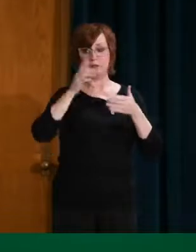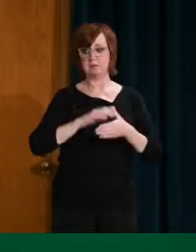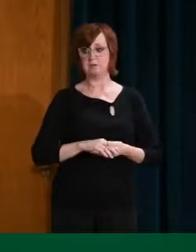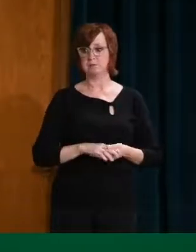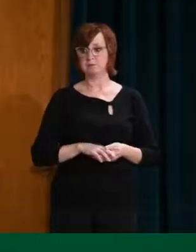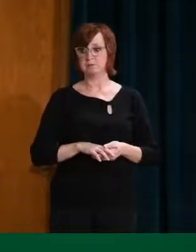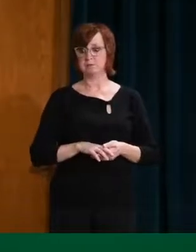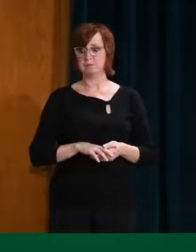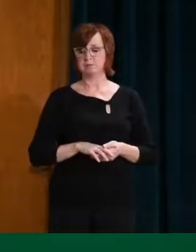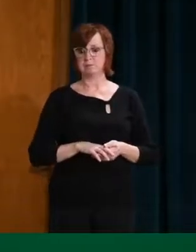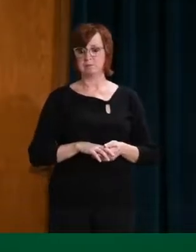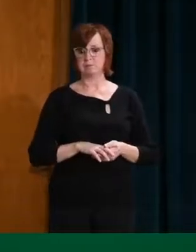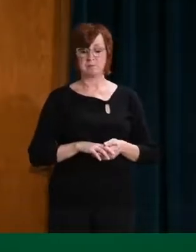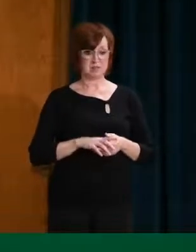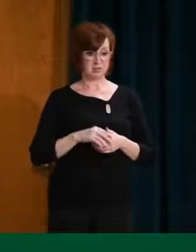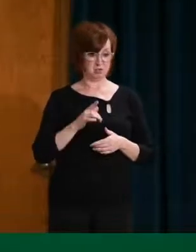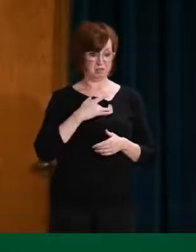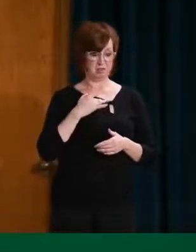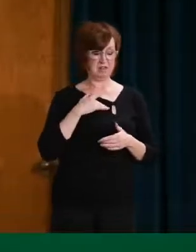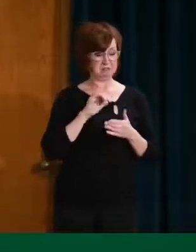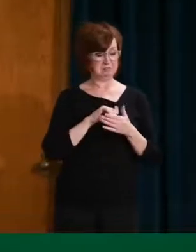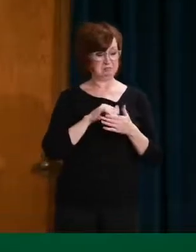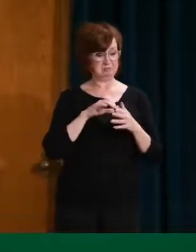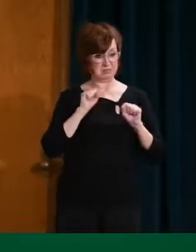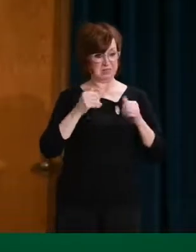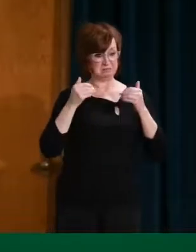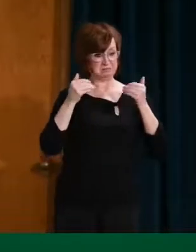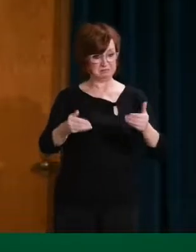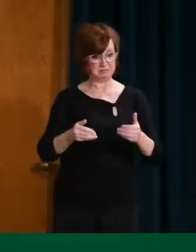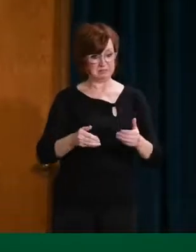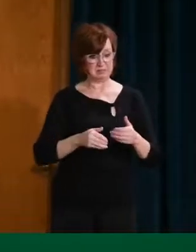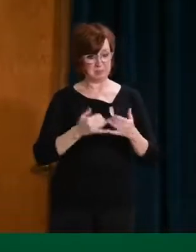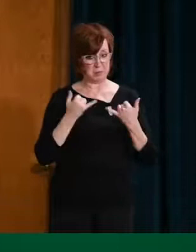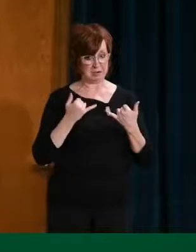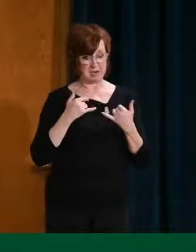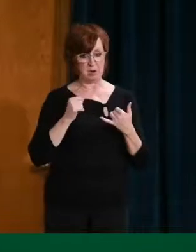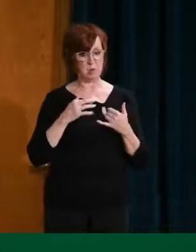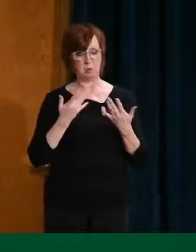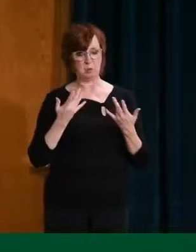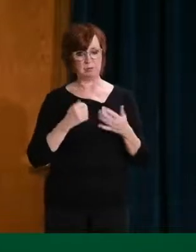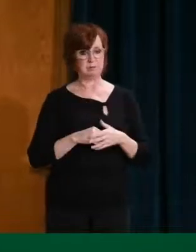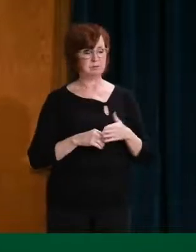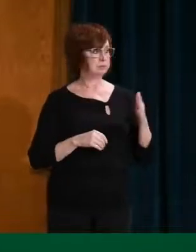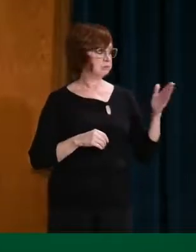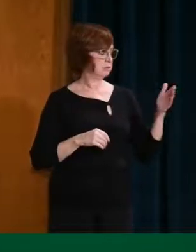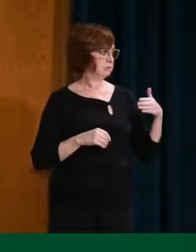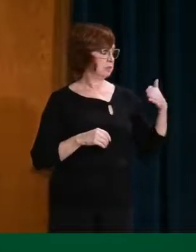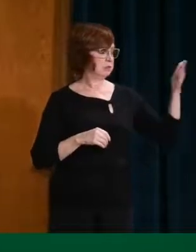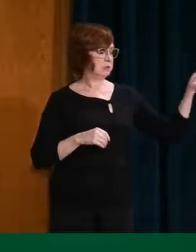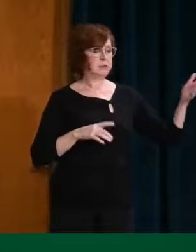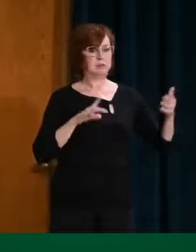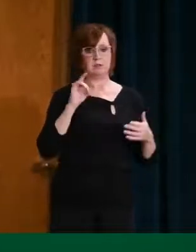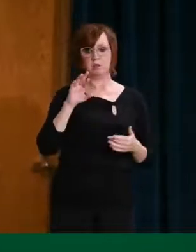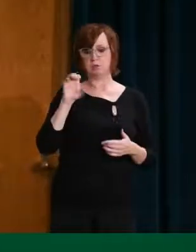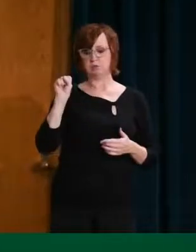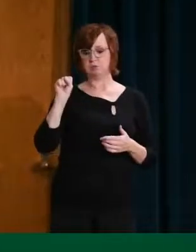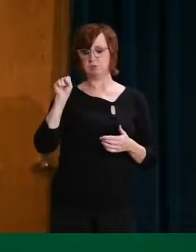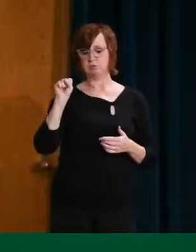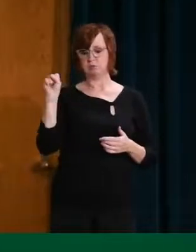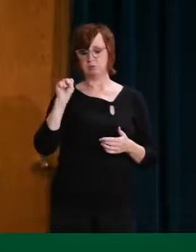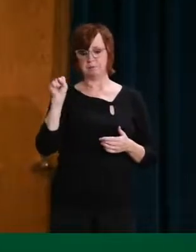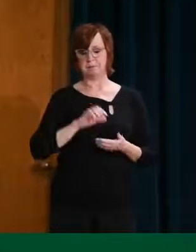Something that's advisable now? So So at this point, I think